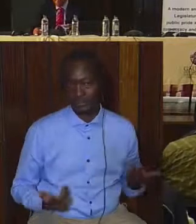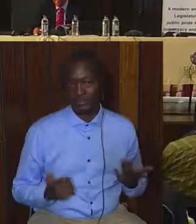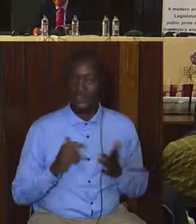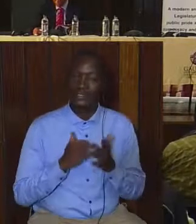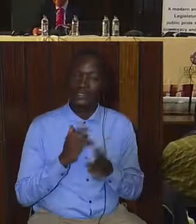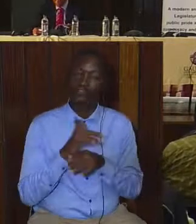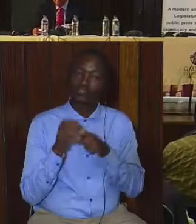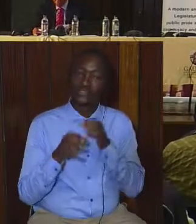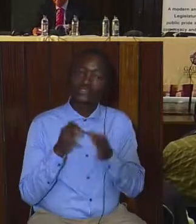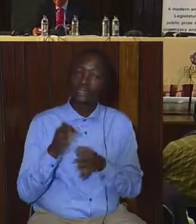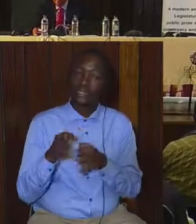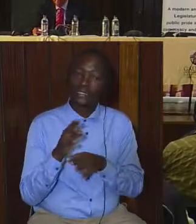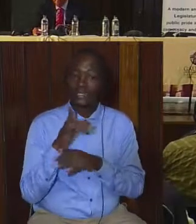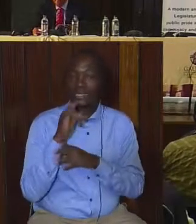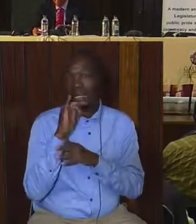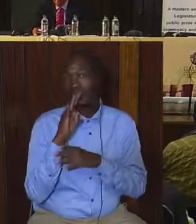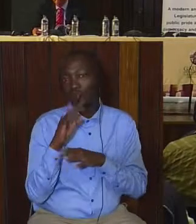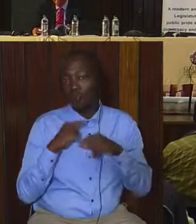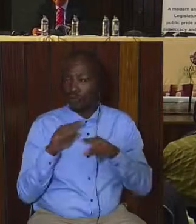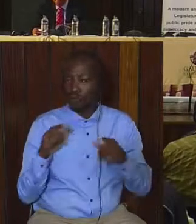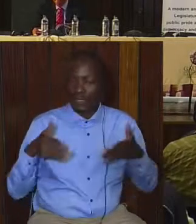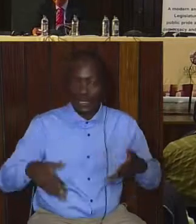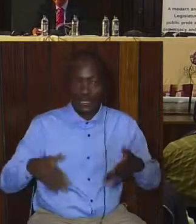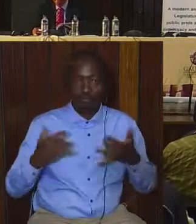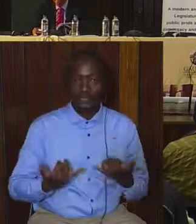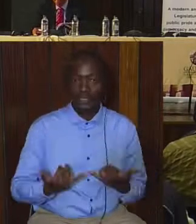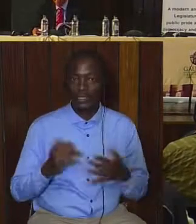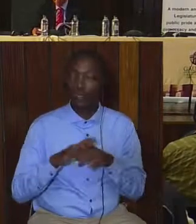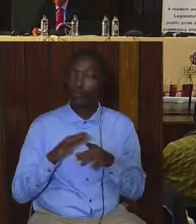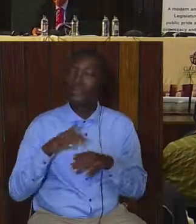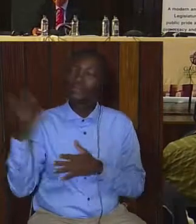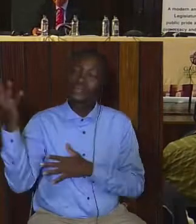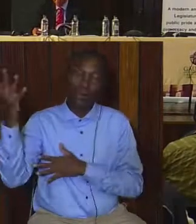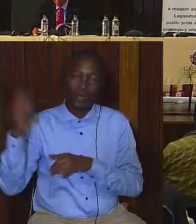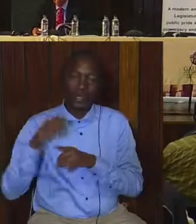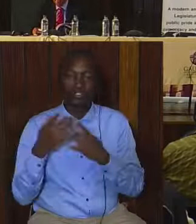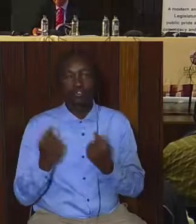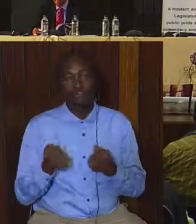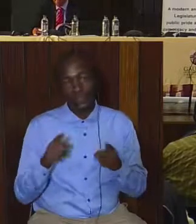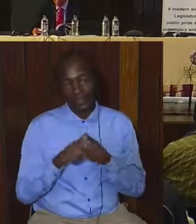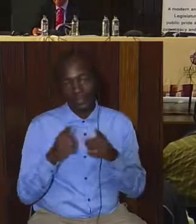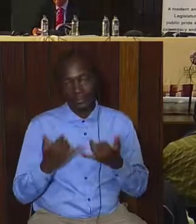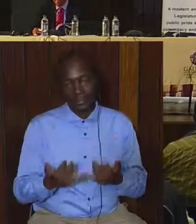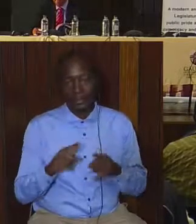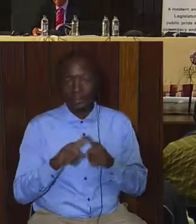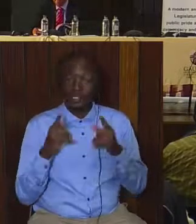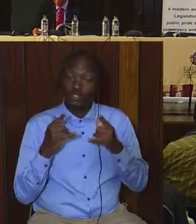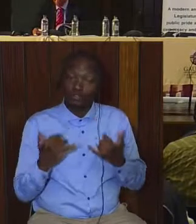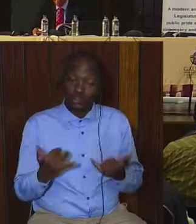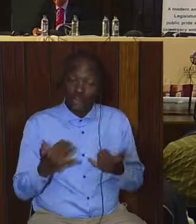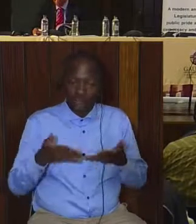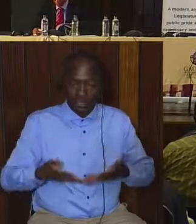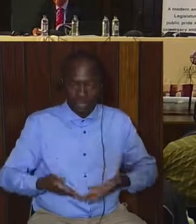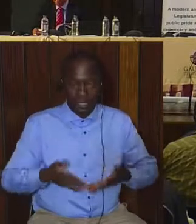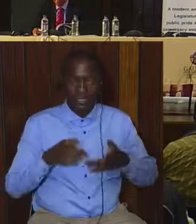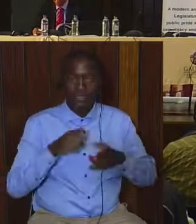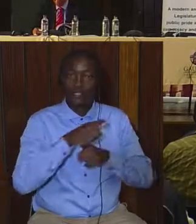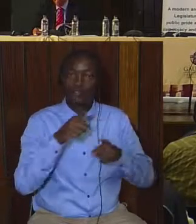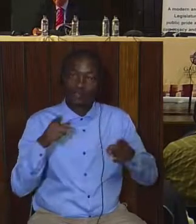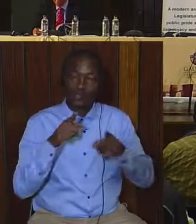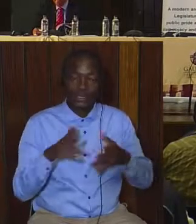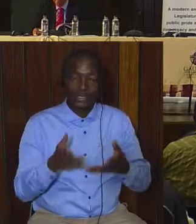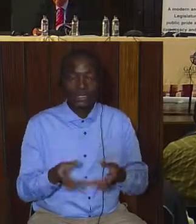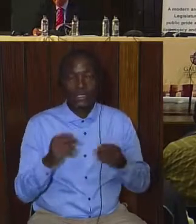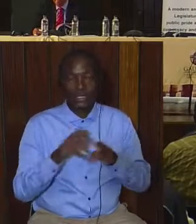to say that if we were not here today, we would be somewhere else doing the same thing. But today we are in front of you, so you get an opportunity